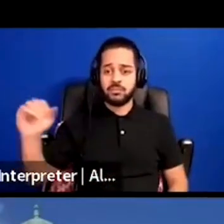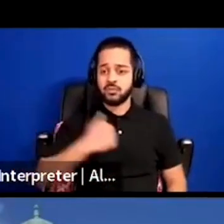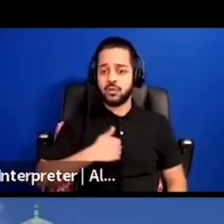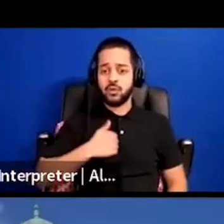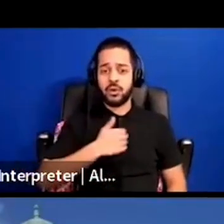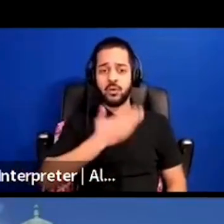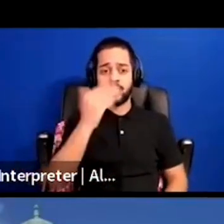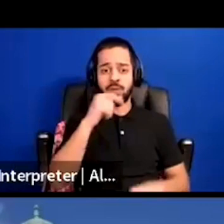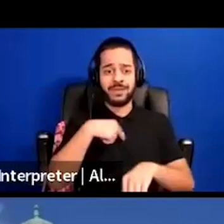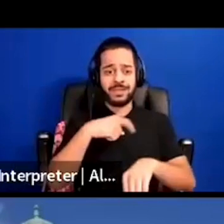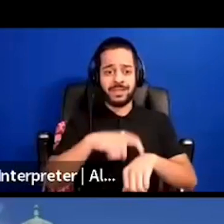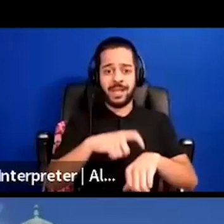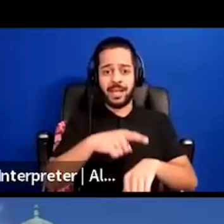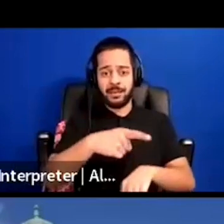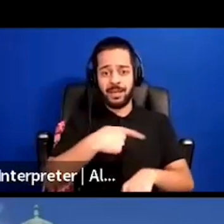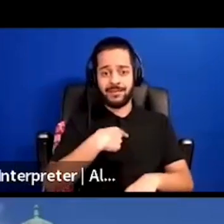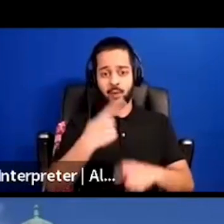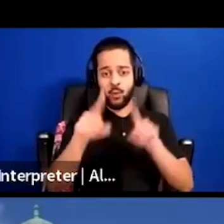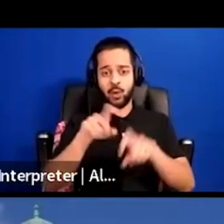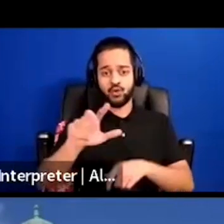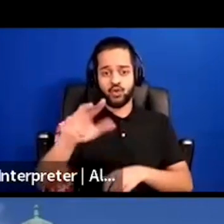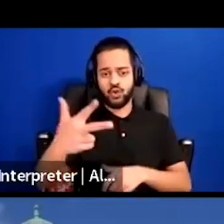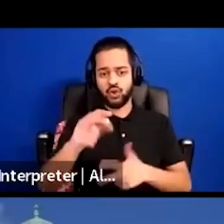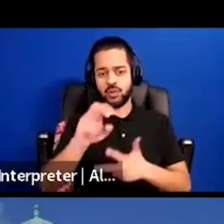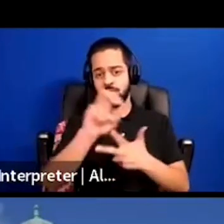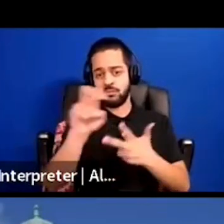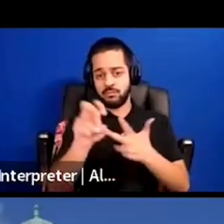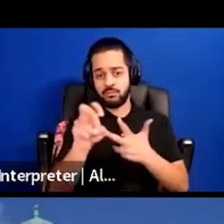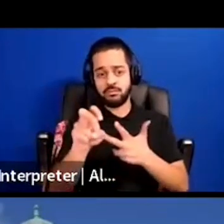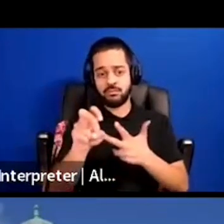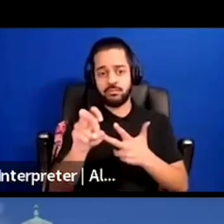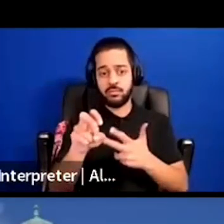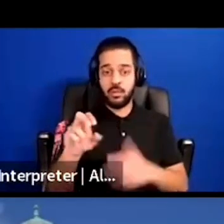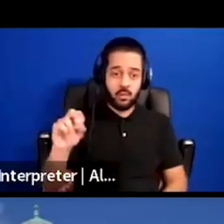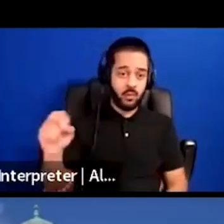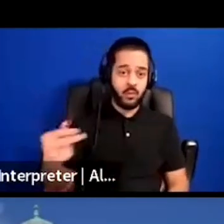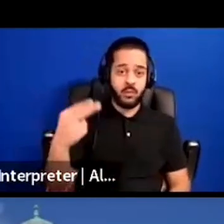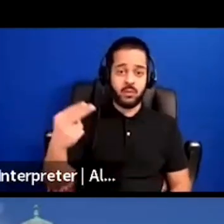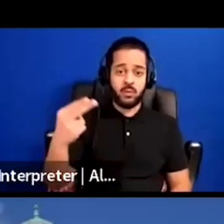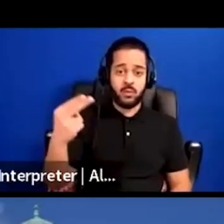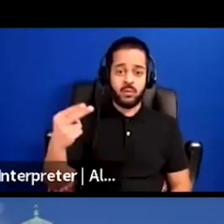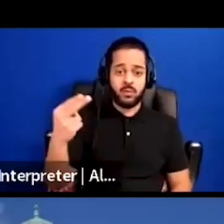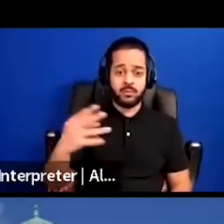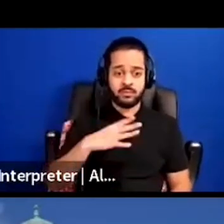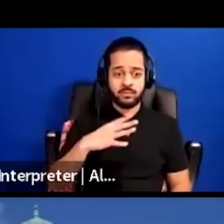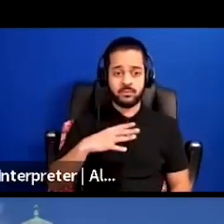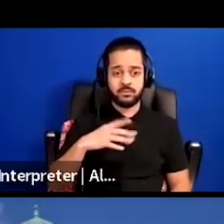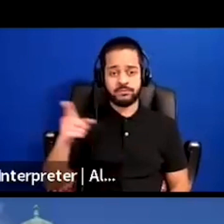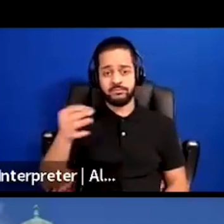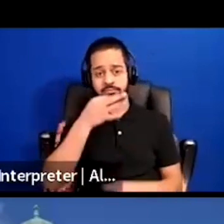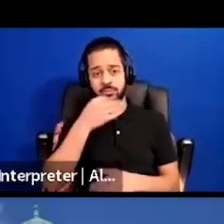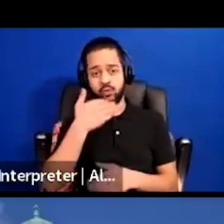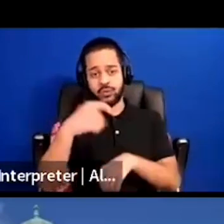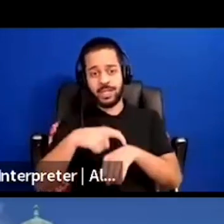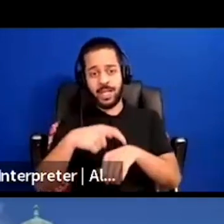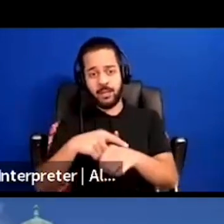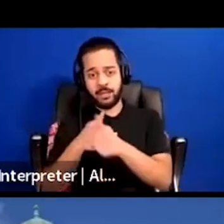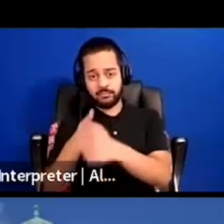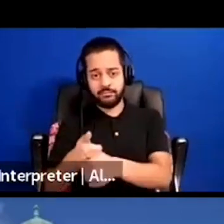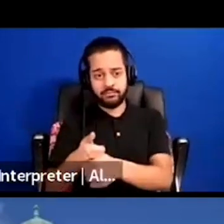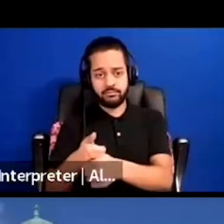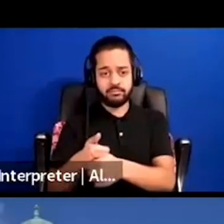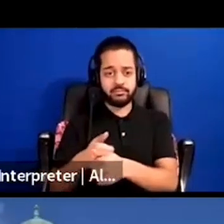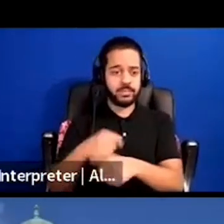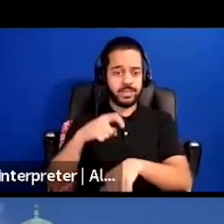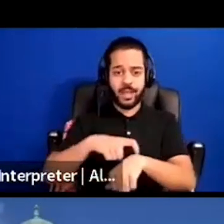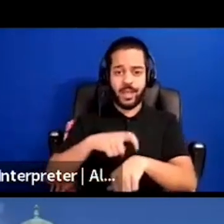time for that. You need to go to question 3. Oh. He's a good timekeeper. He keeps us. He